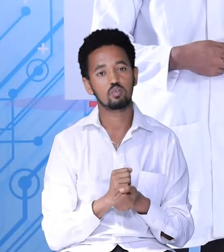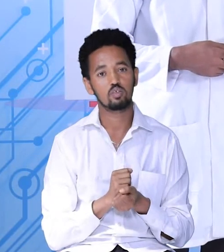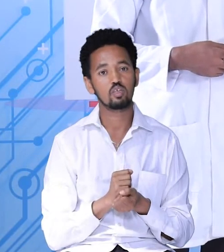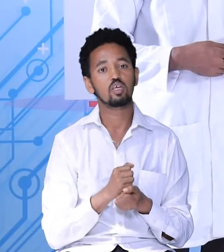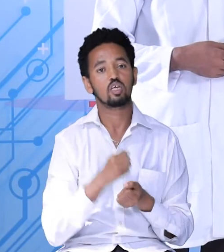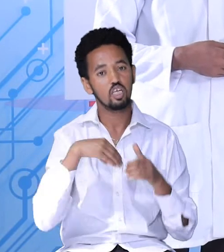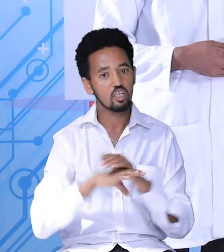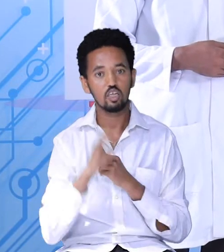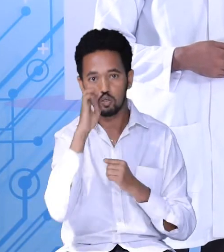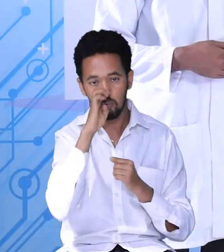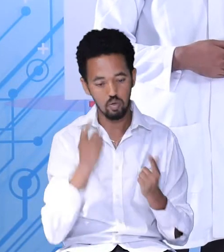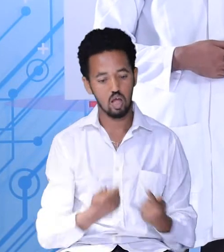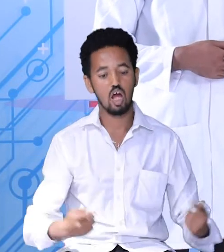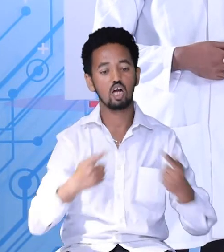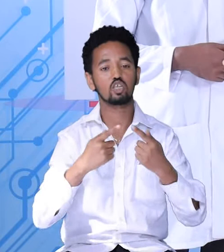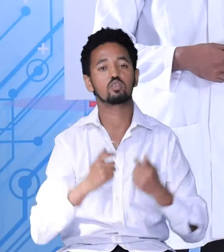in Ethiopian region?